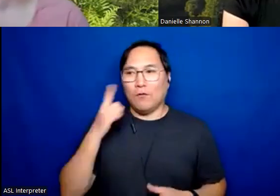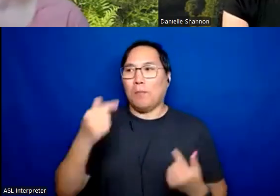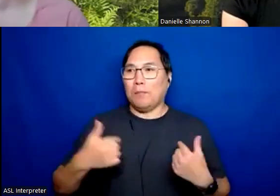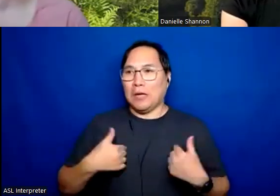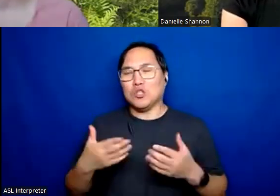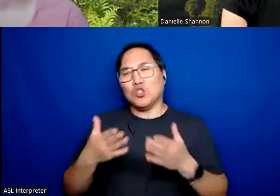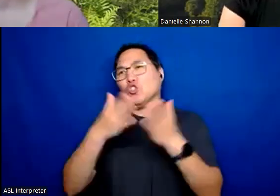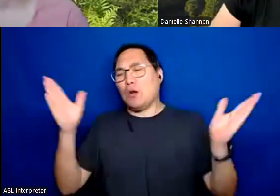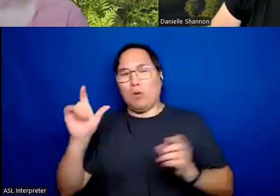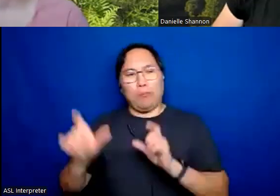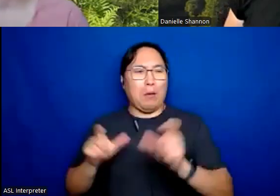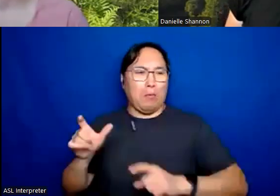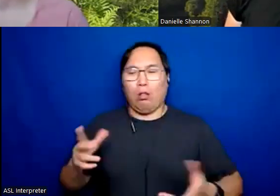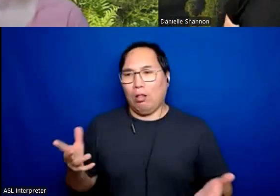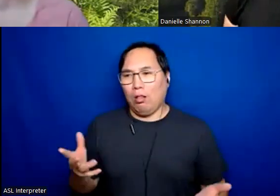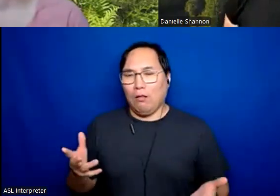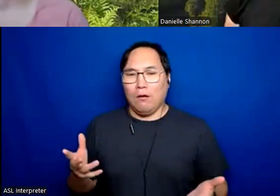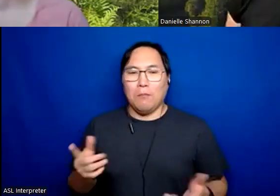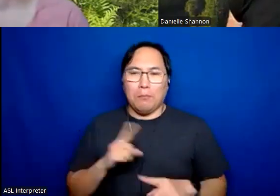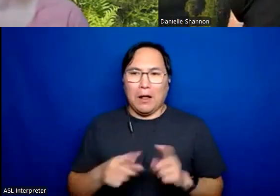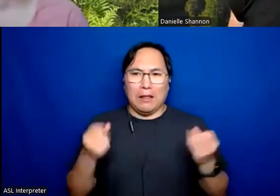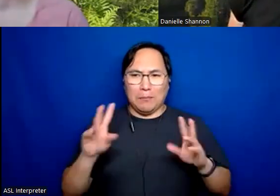people here are still land managers.